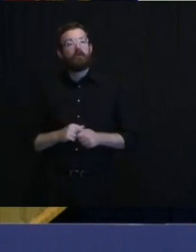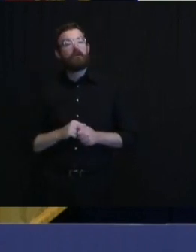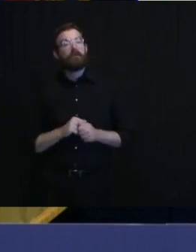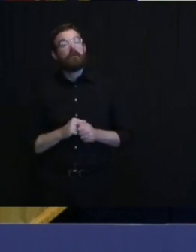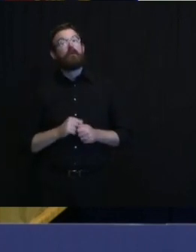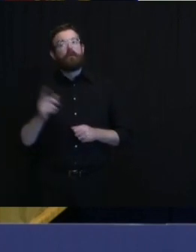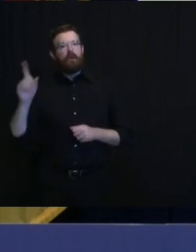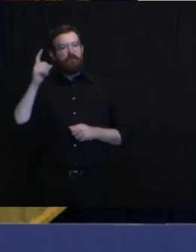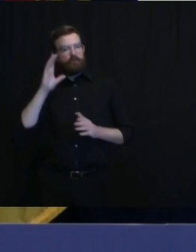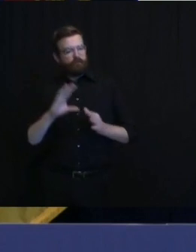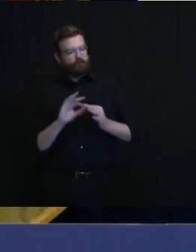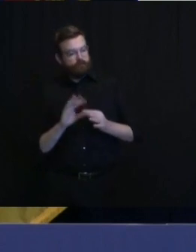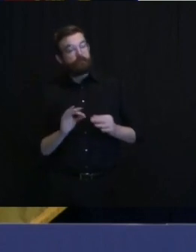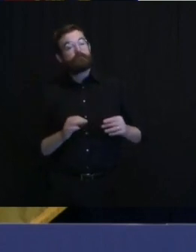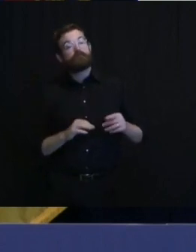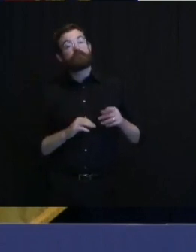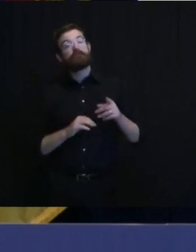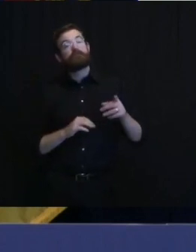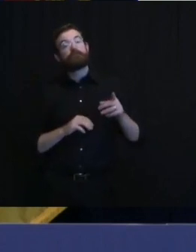clearing that up.